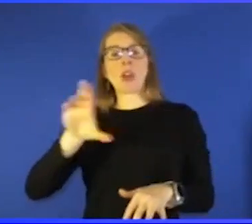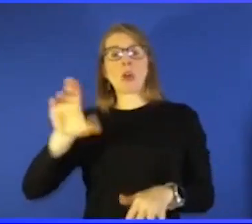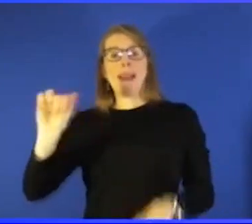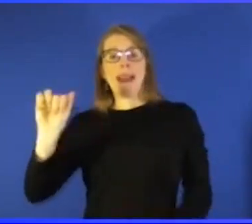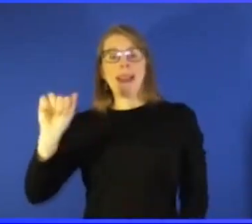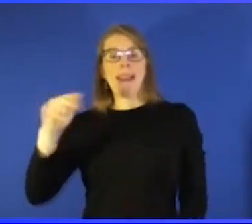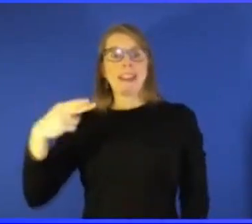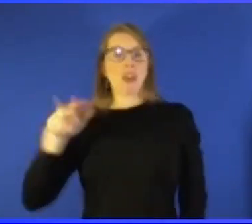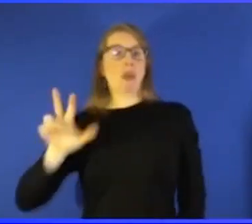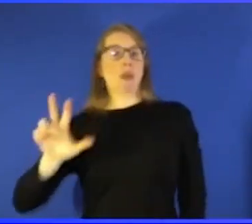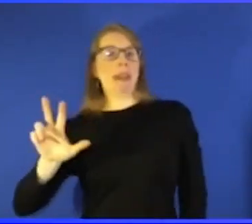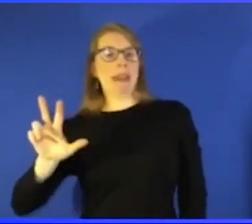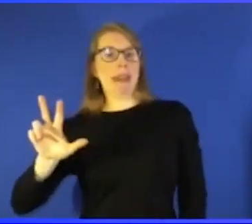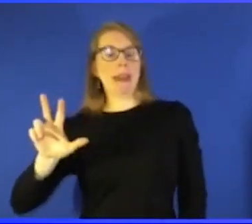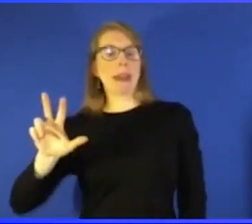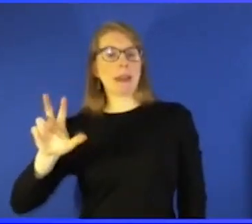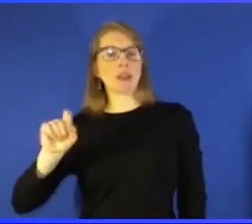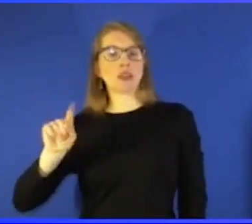strain.